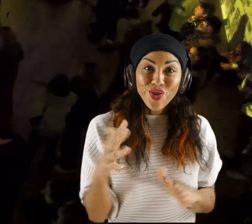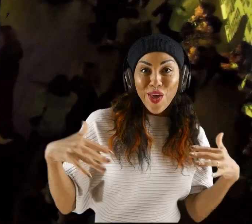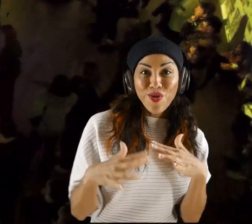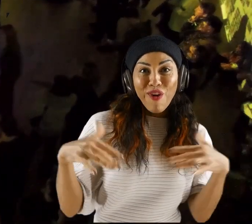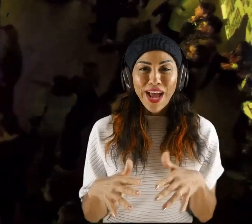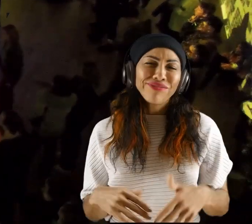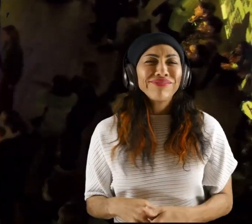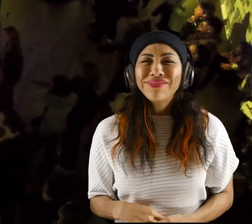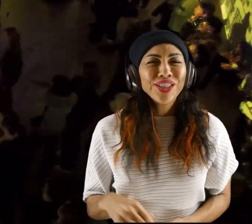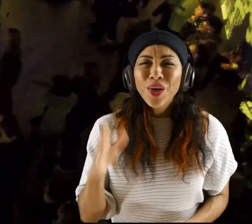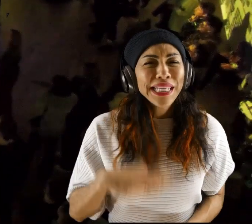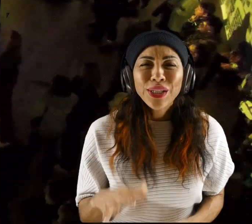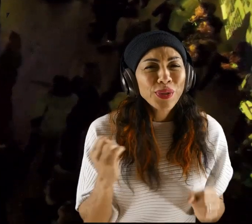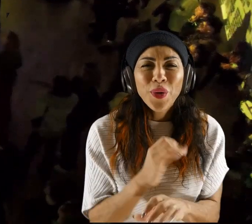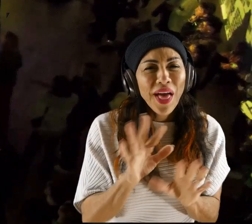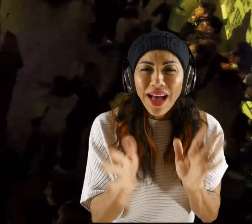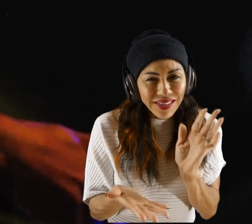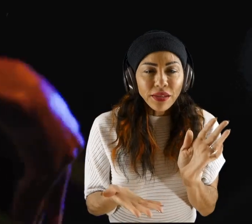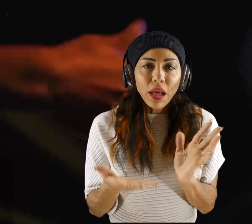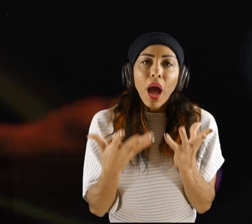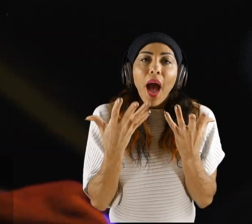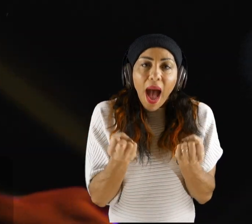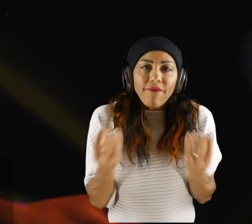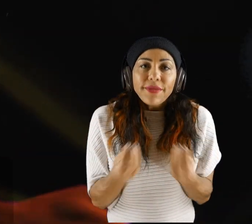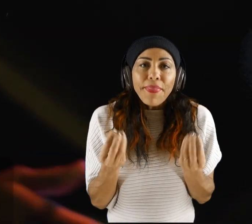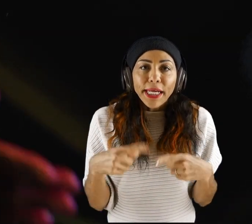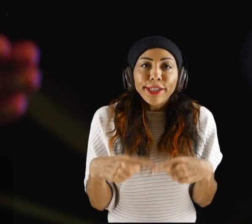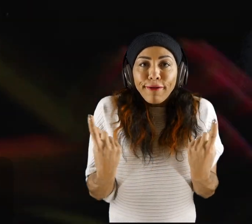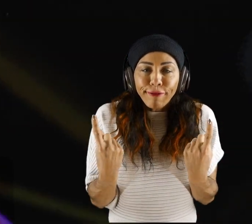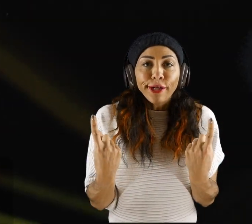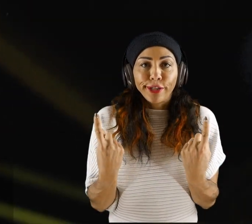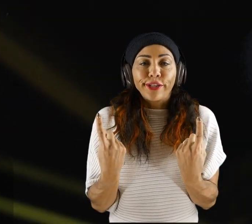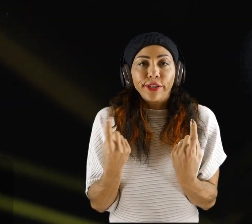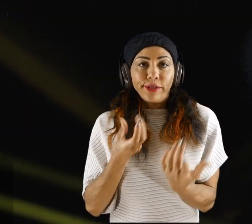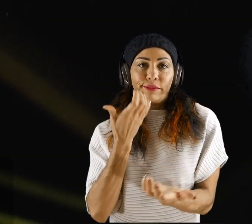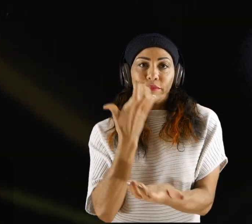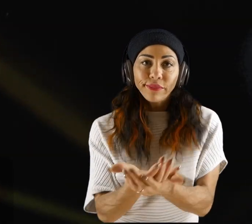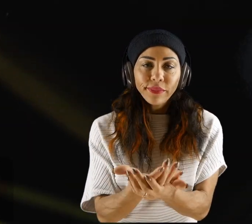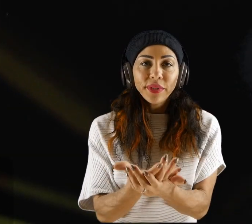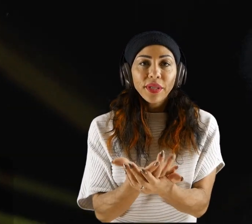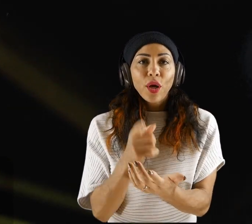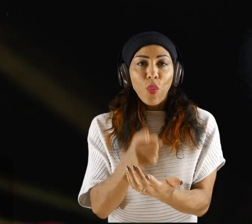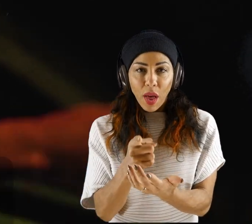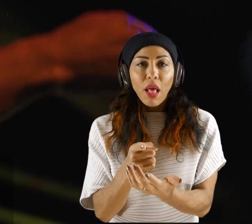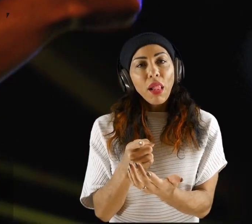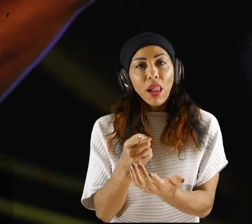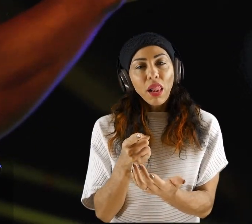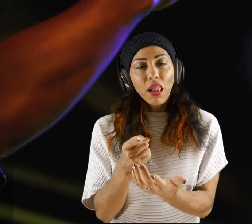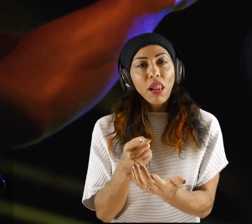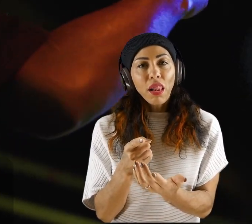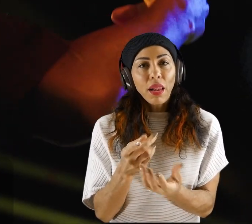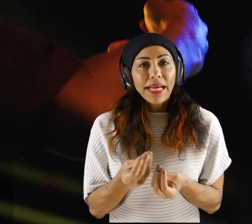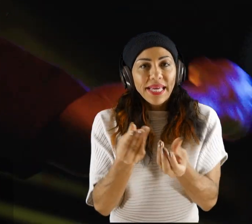I don't think you need to do that. I feel like having something different to add to the fold is going to bypass all of that stuff.